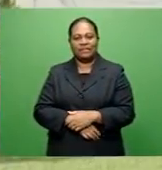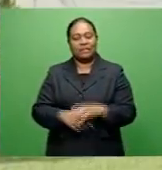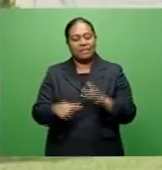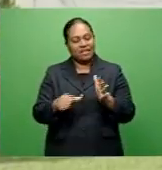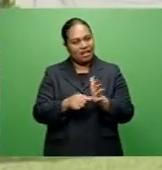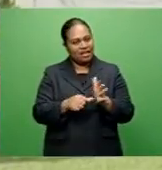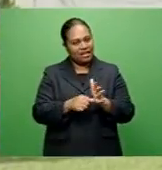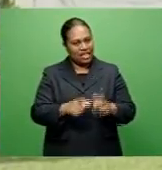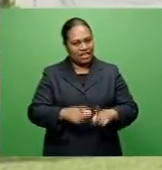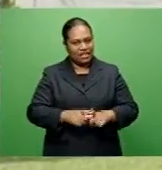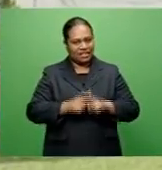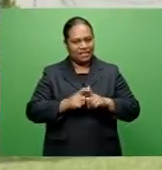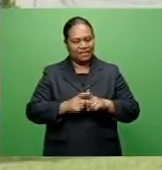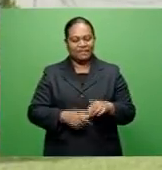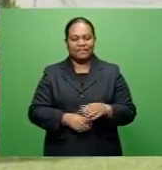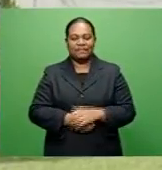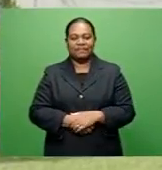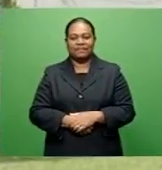tough